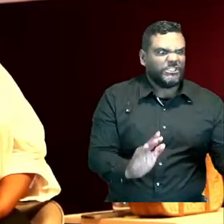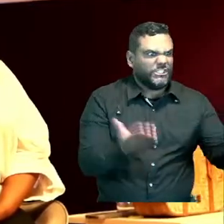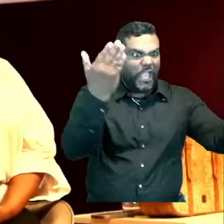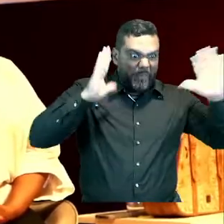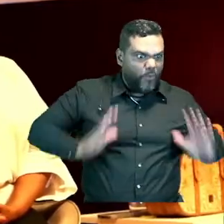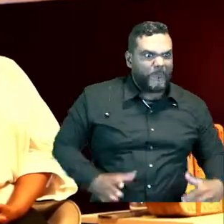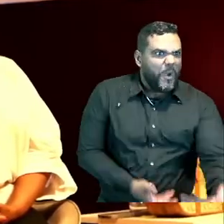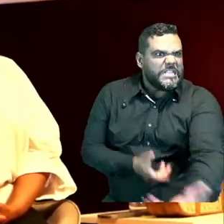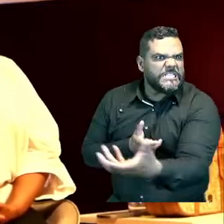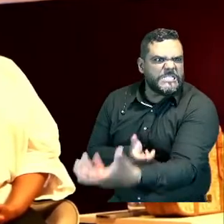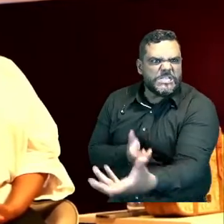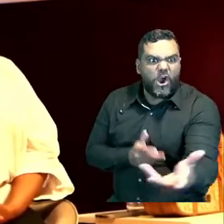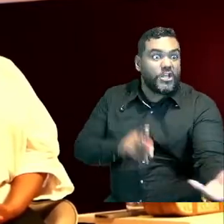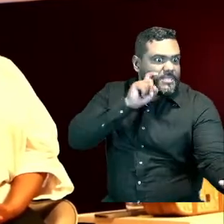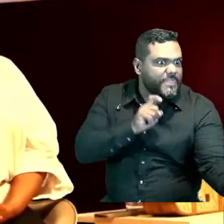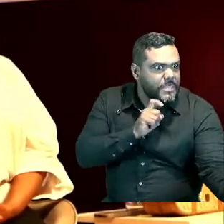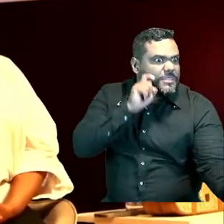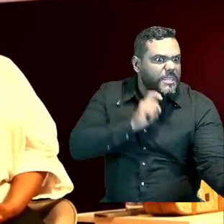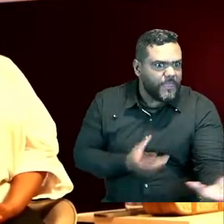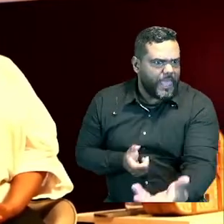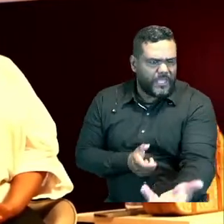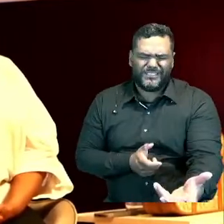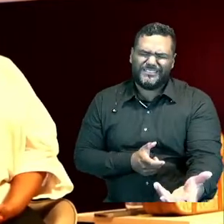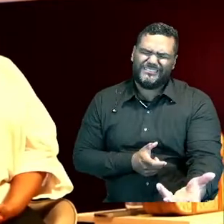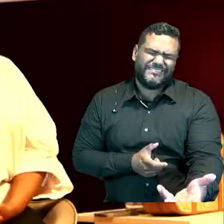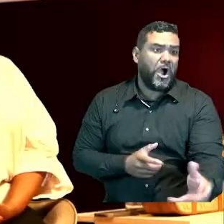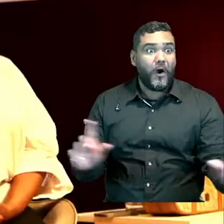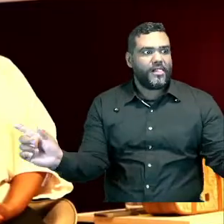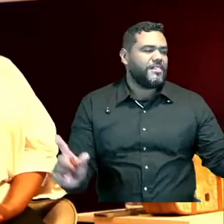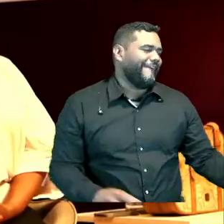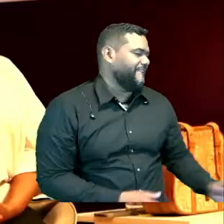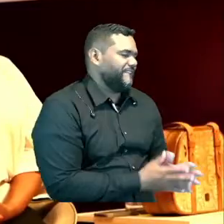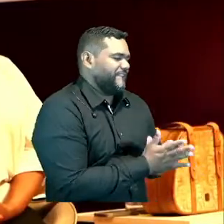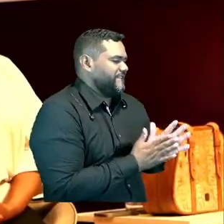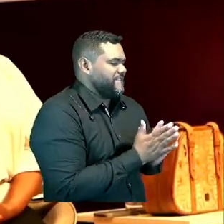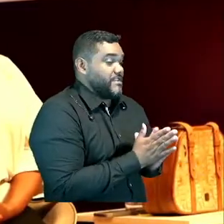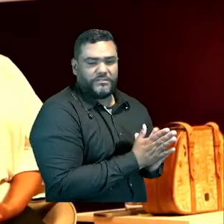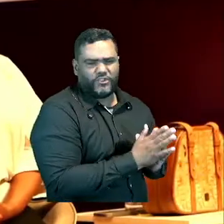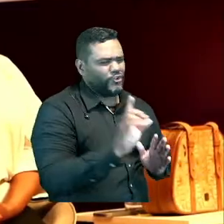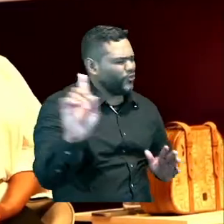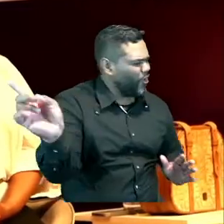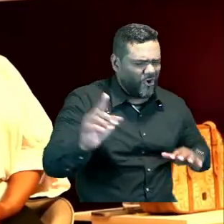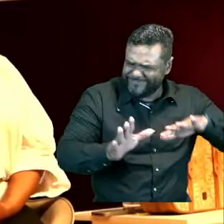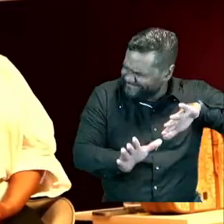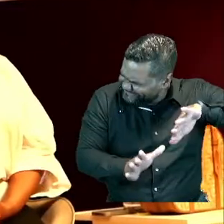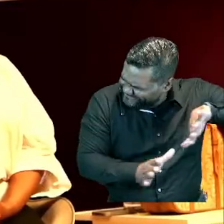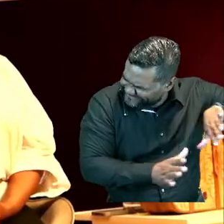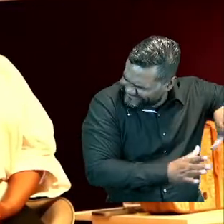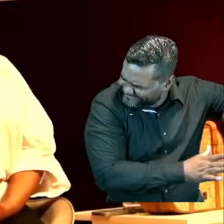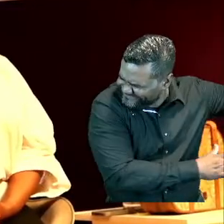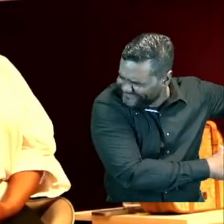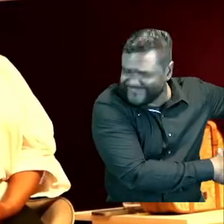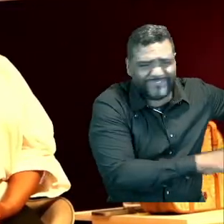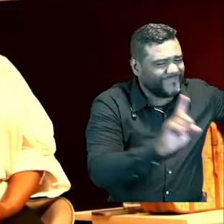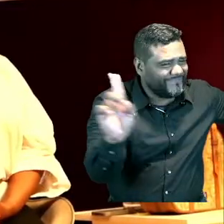continues to be a tool of war, of sexuality, of entertainment,